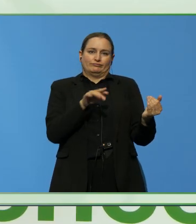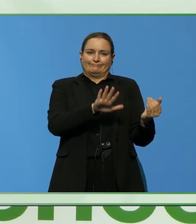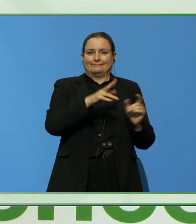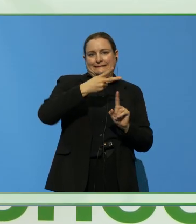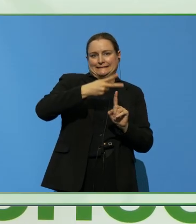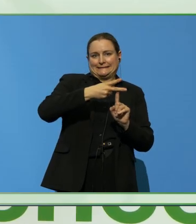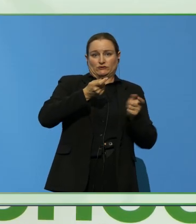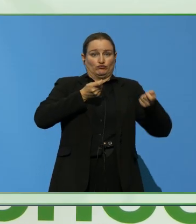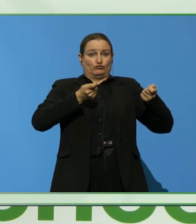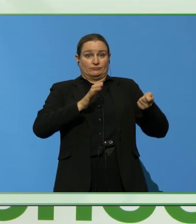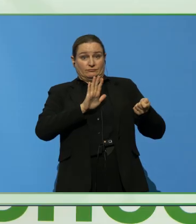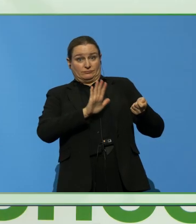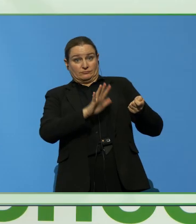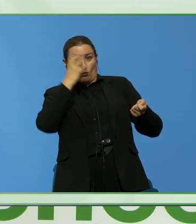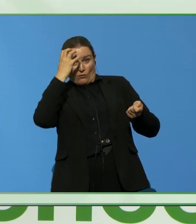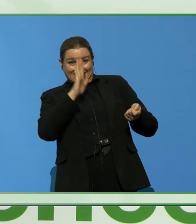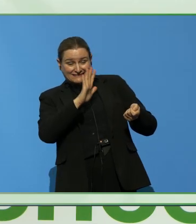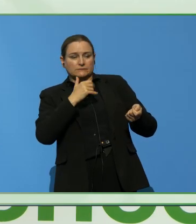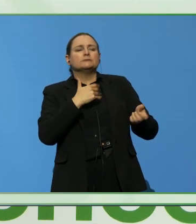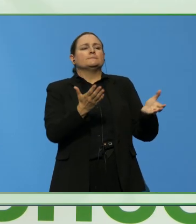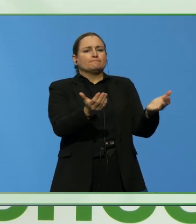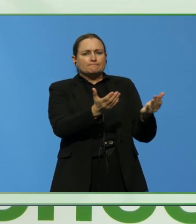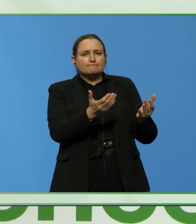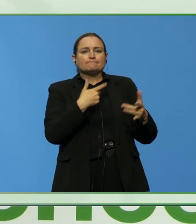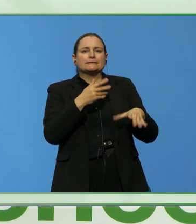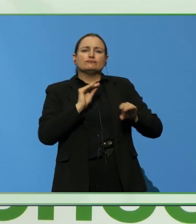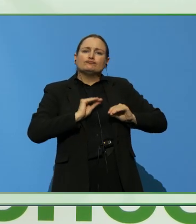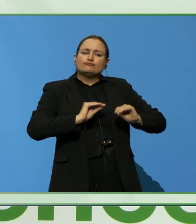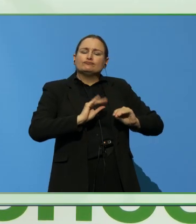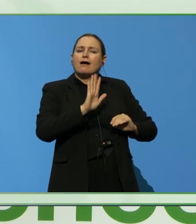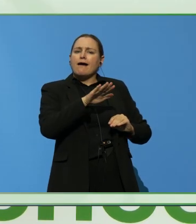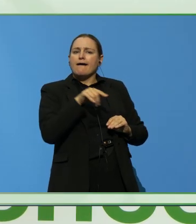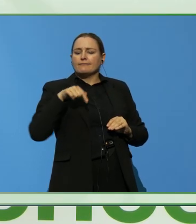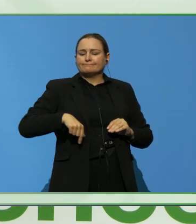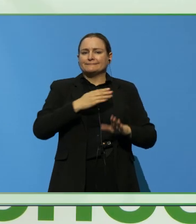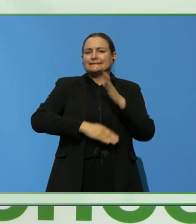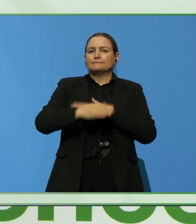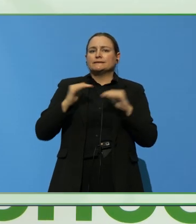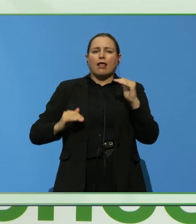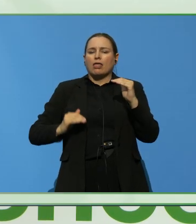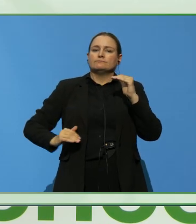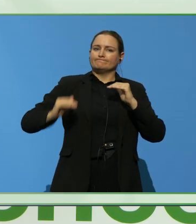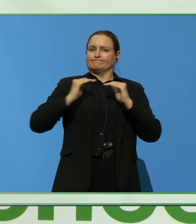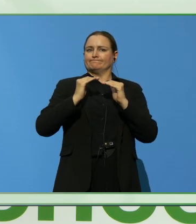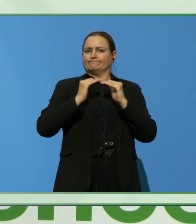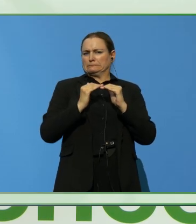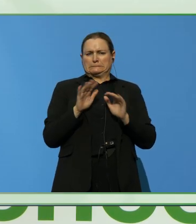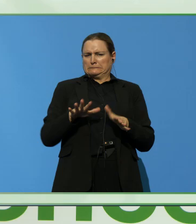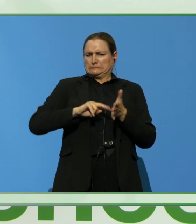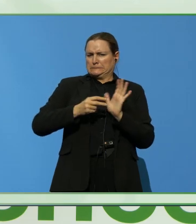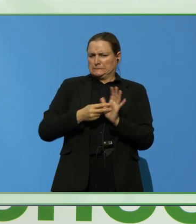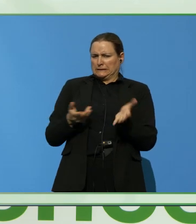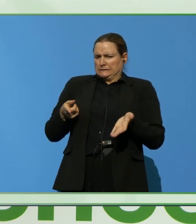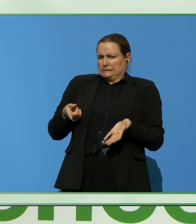more efficient way what disability equality means. So these are a few